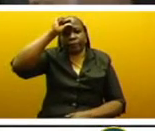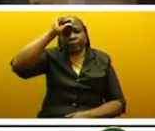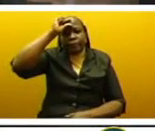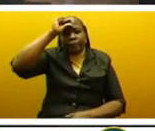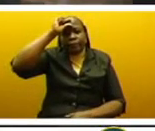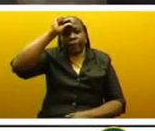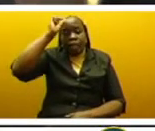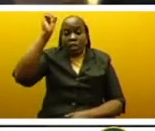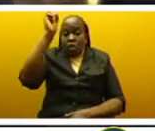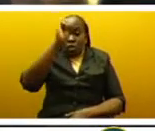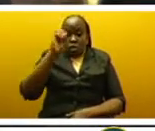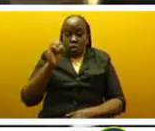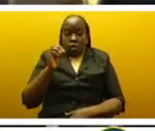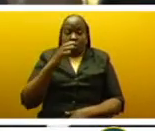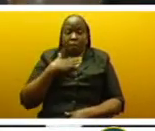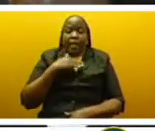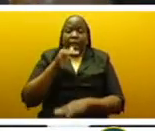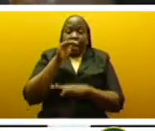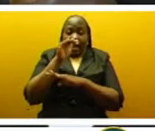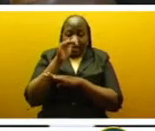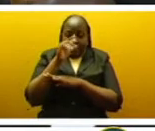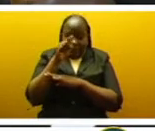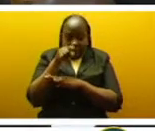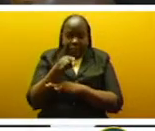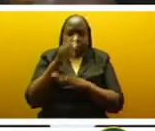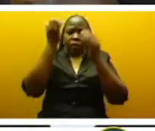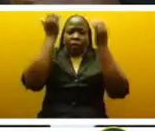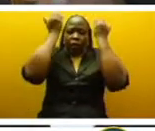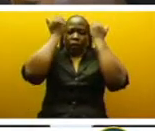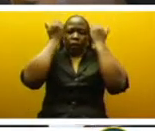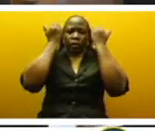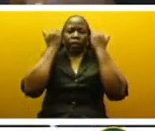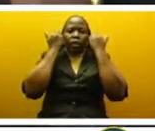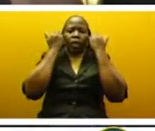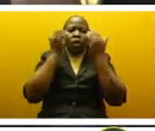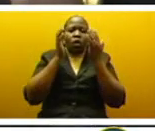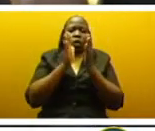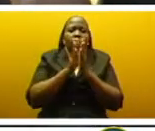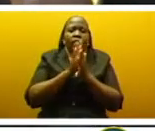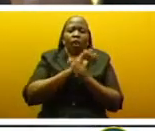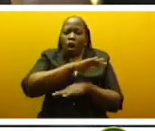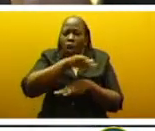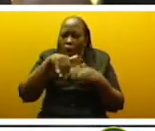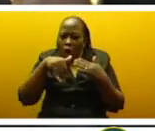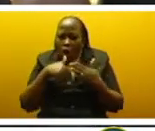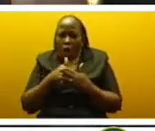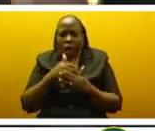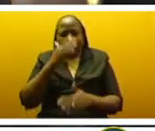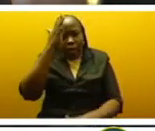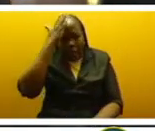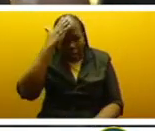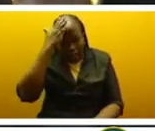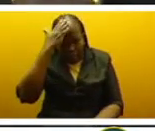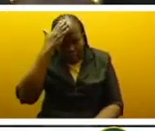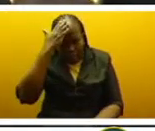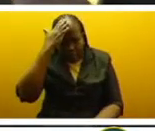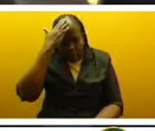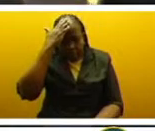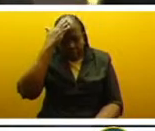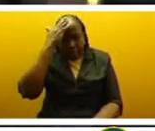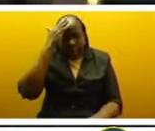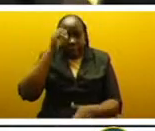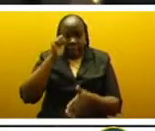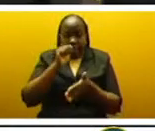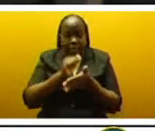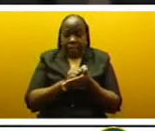So I urge this court, with all the humility, that although this is